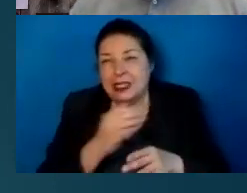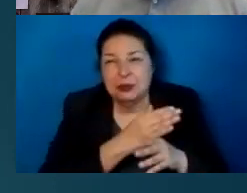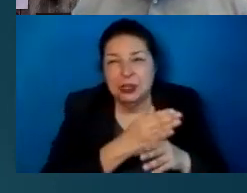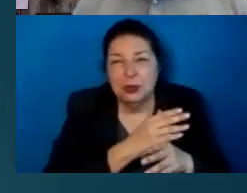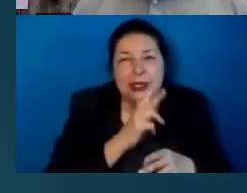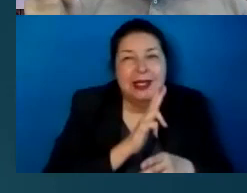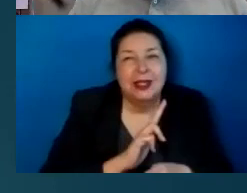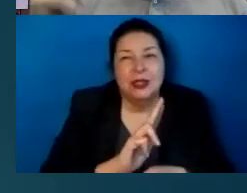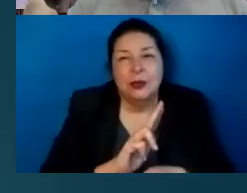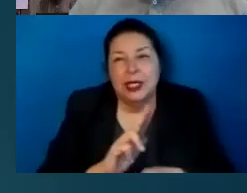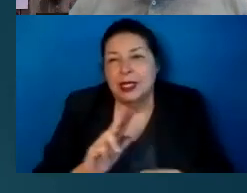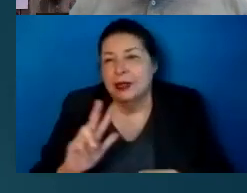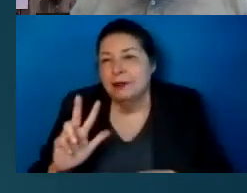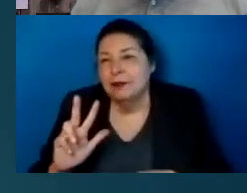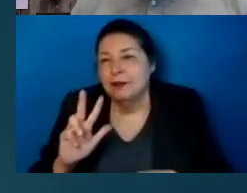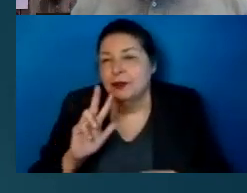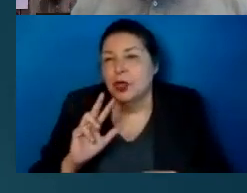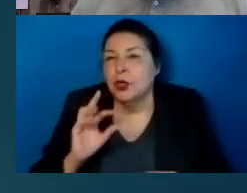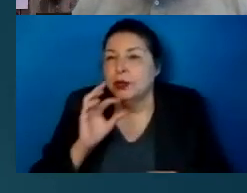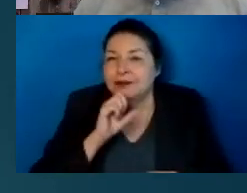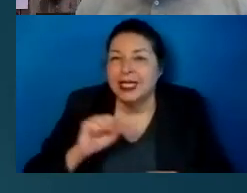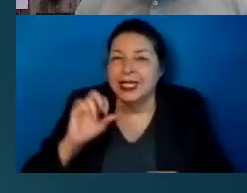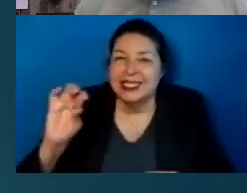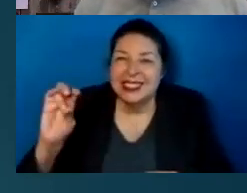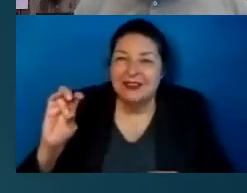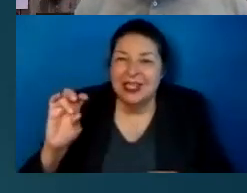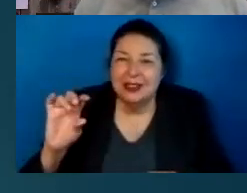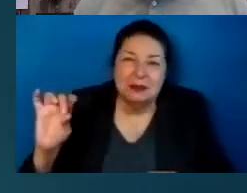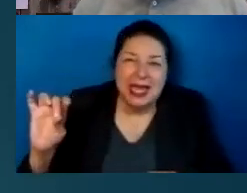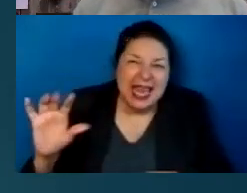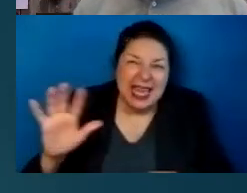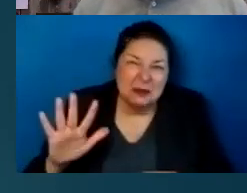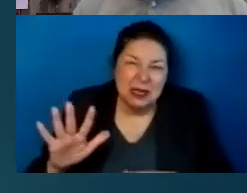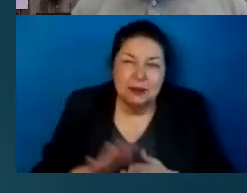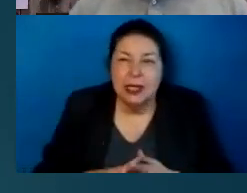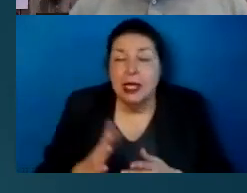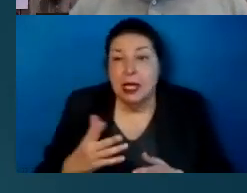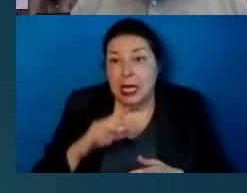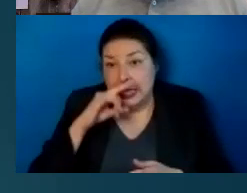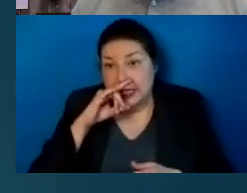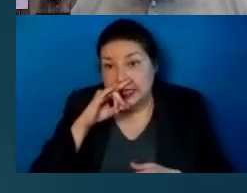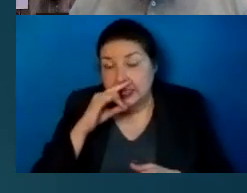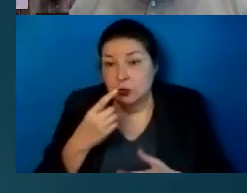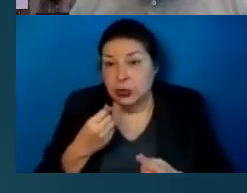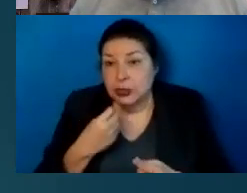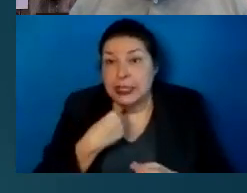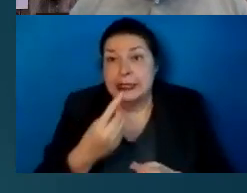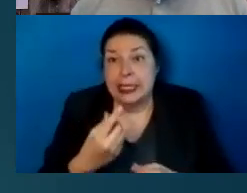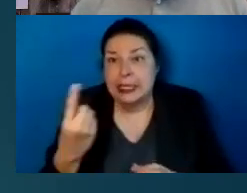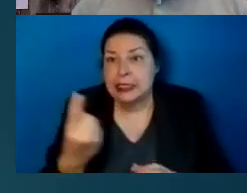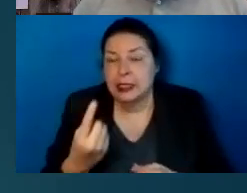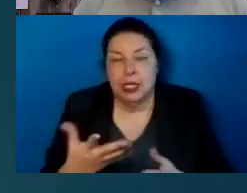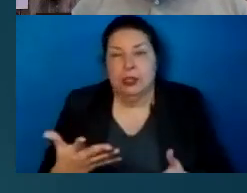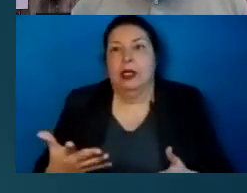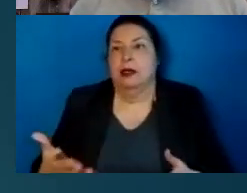3 and 7 or 8, and the kids will pop out with something, and you're going like, where did they hear that, or how did they do it? And